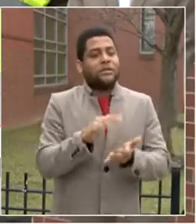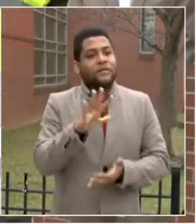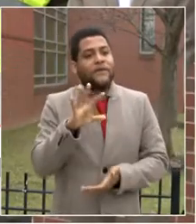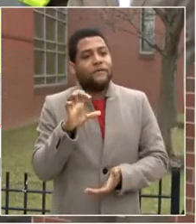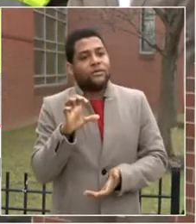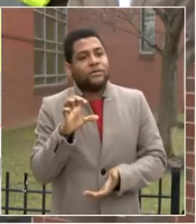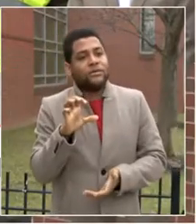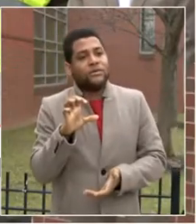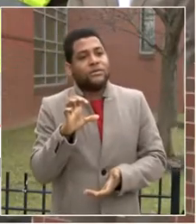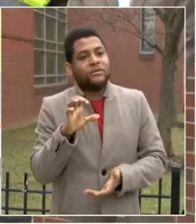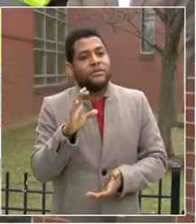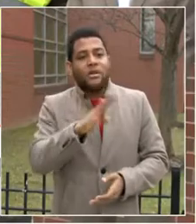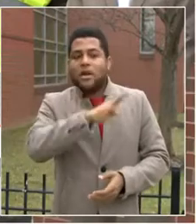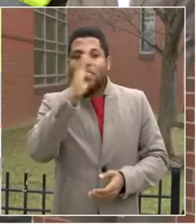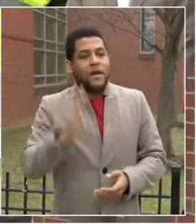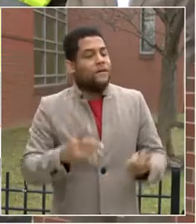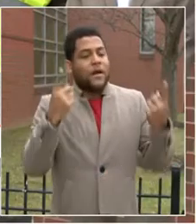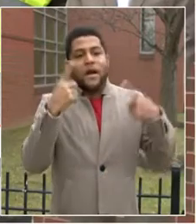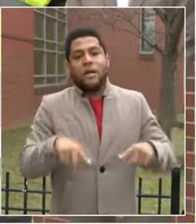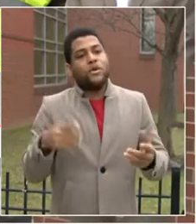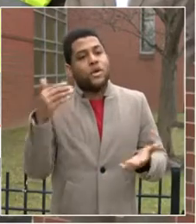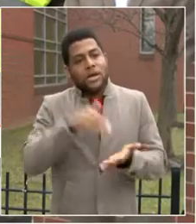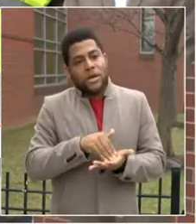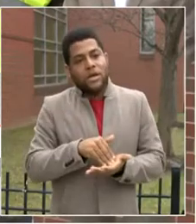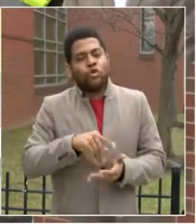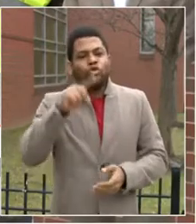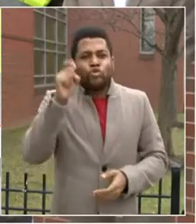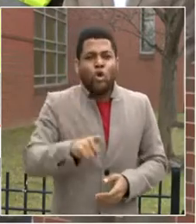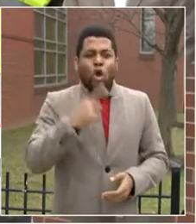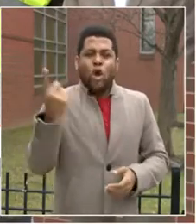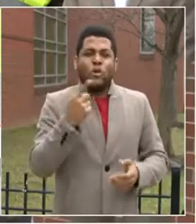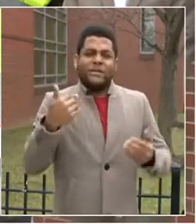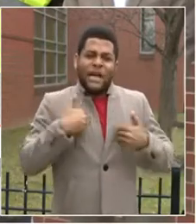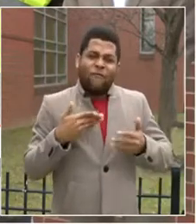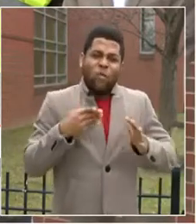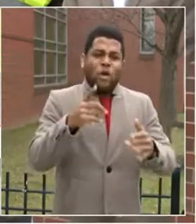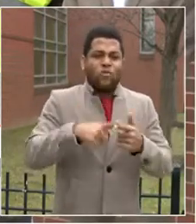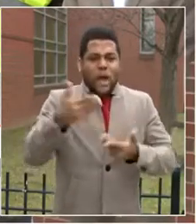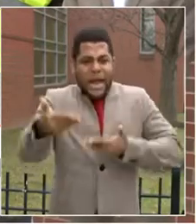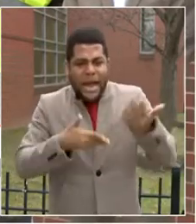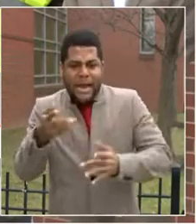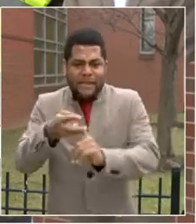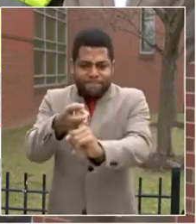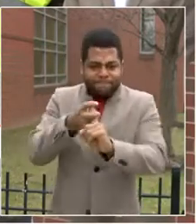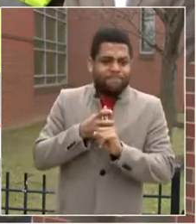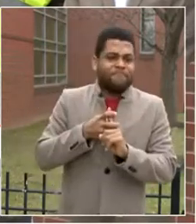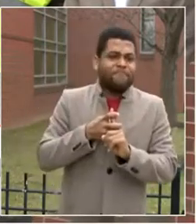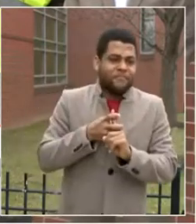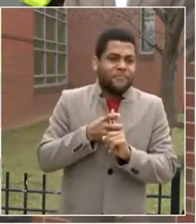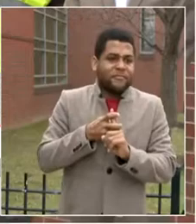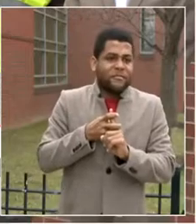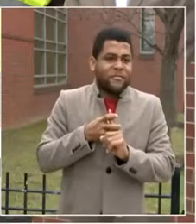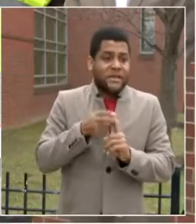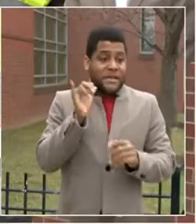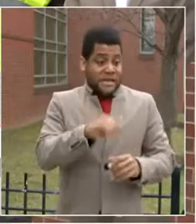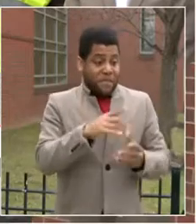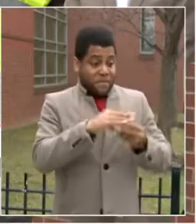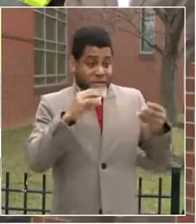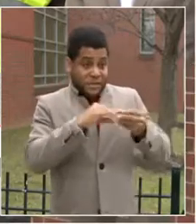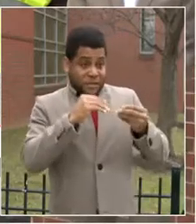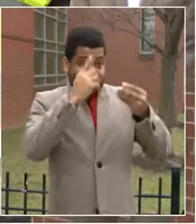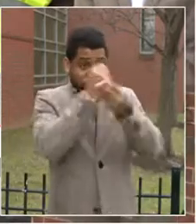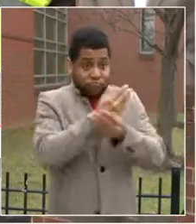should always have a pipeline for hiring and where we're recruiting. So this is a message to everybody. DC is